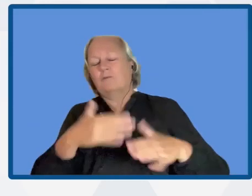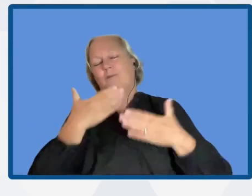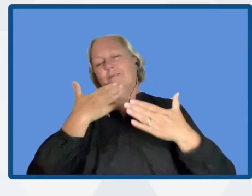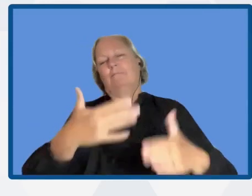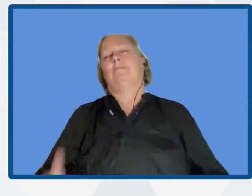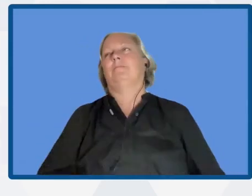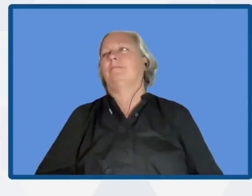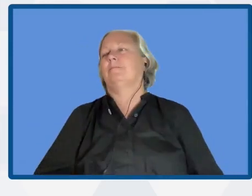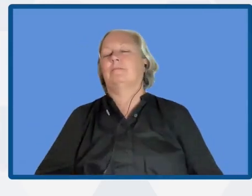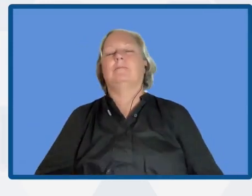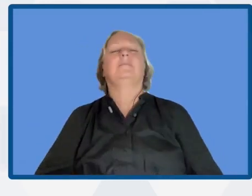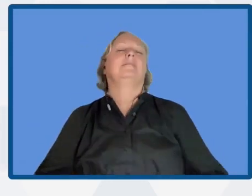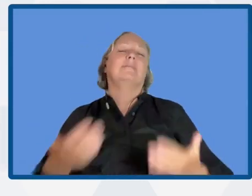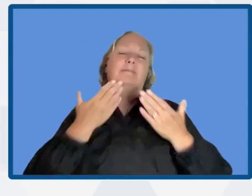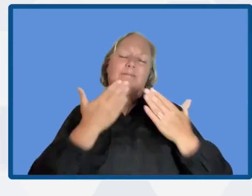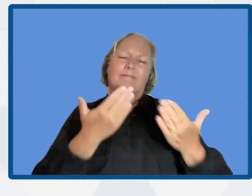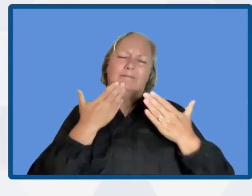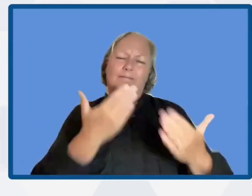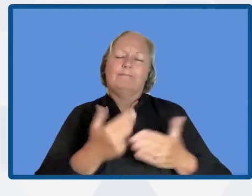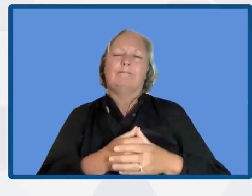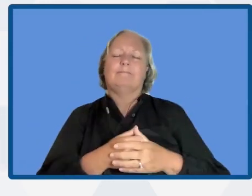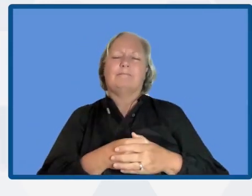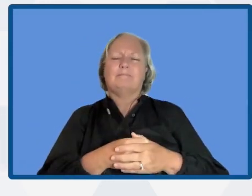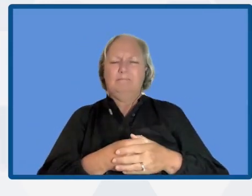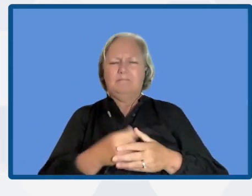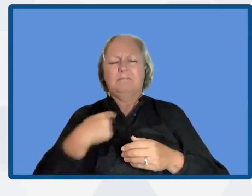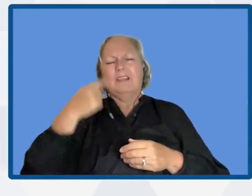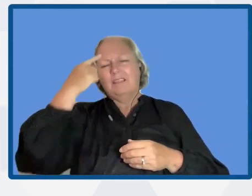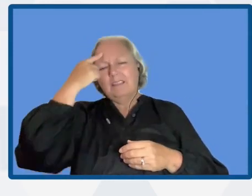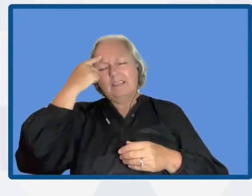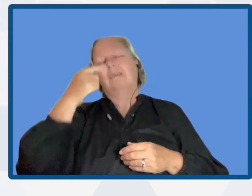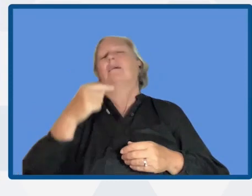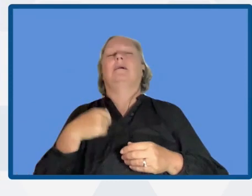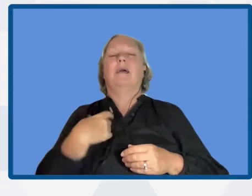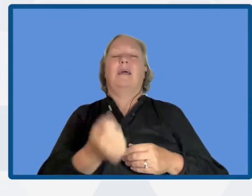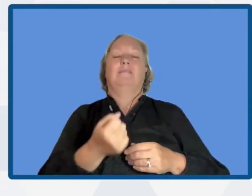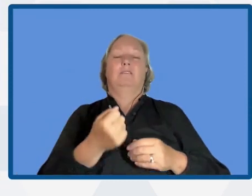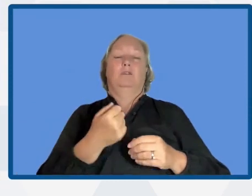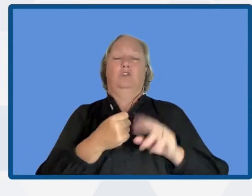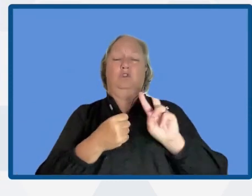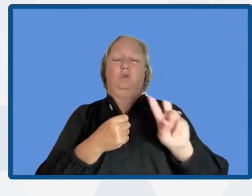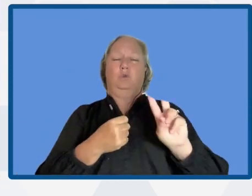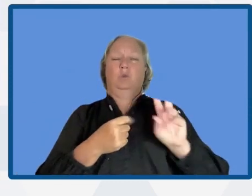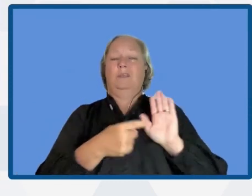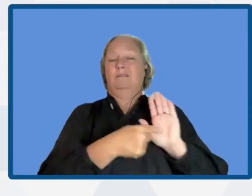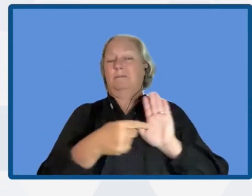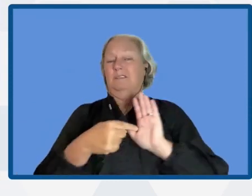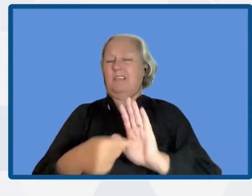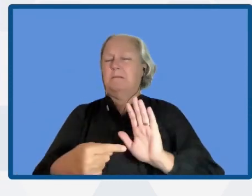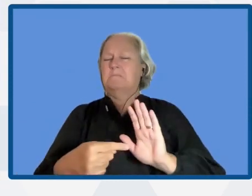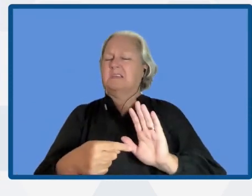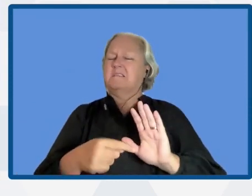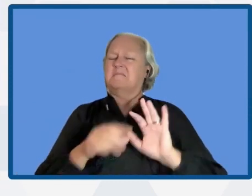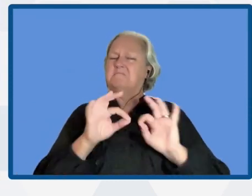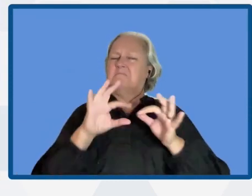Thank you, Alicia. I think that you touched upon two examples that are very relevant. On the one hand, how anticipatory